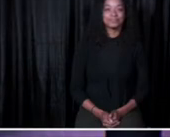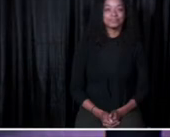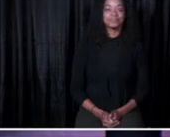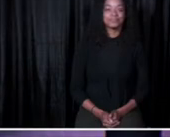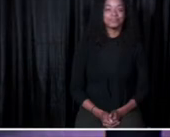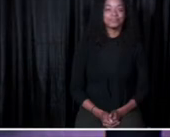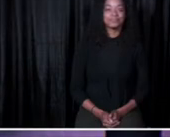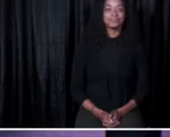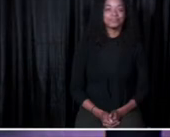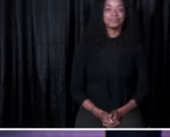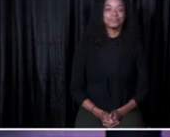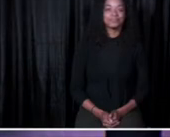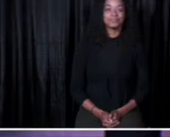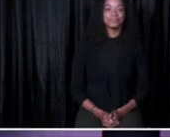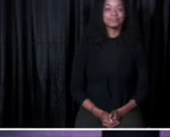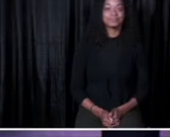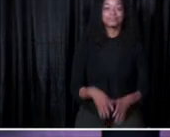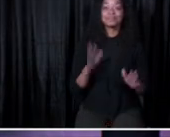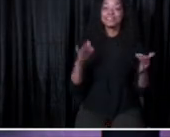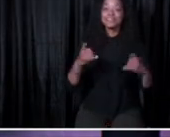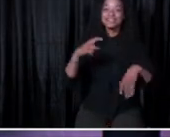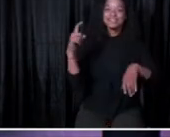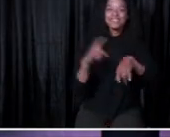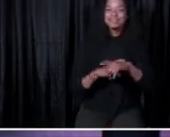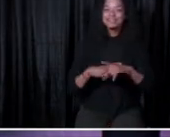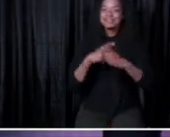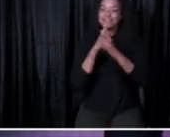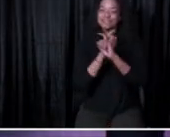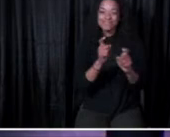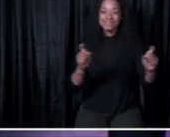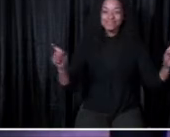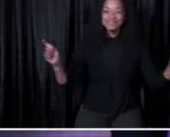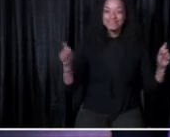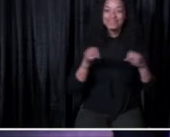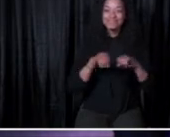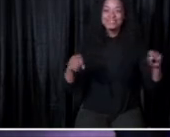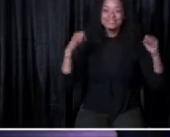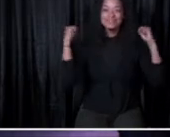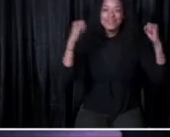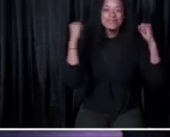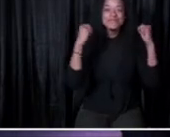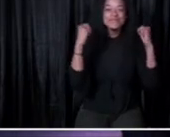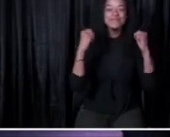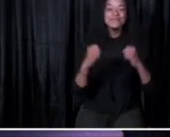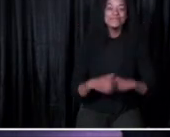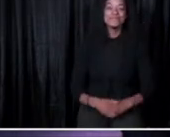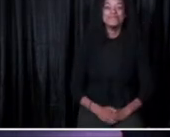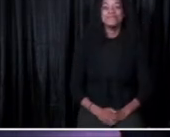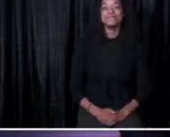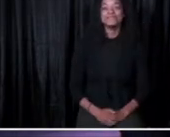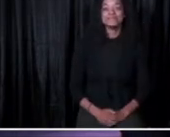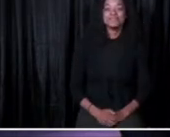Time for the conferrals of degrees. Let's get loud now. Come on now. Yes, let's hear you. Let's go.